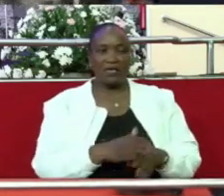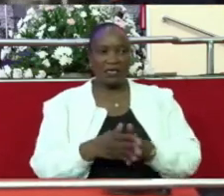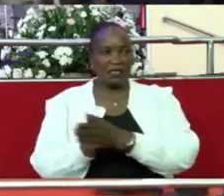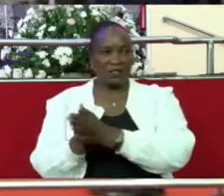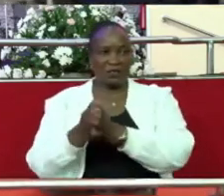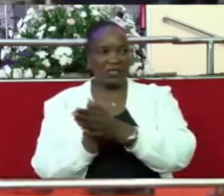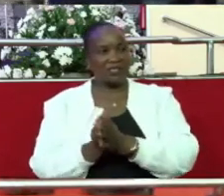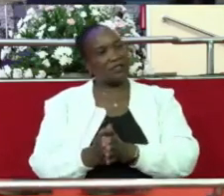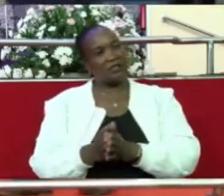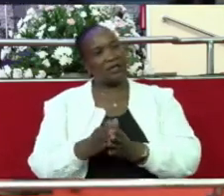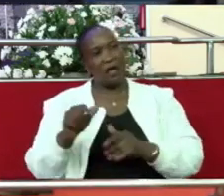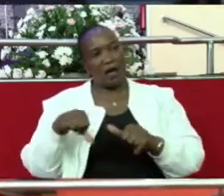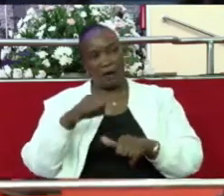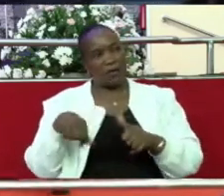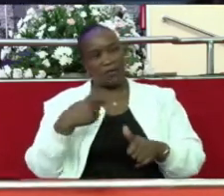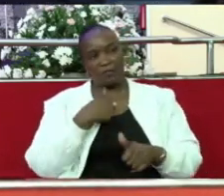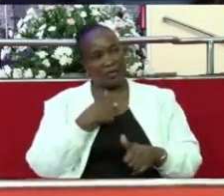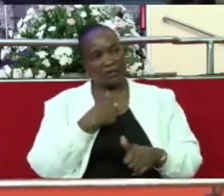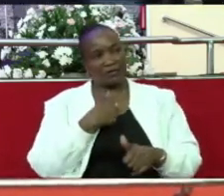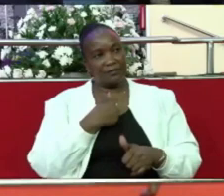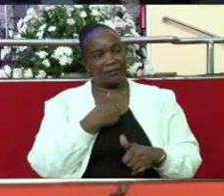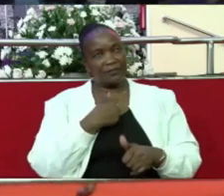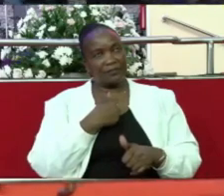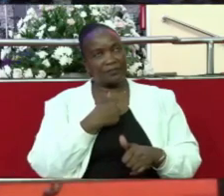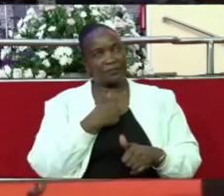sent there to go and train an executive.